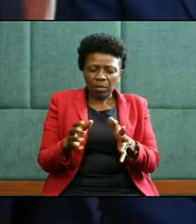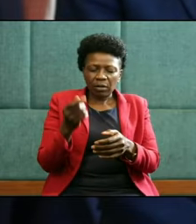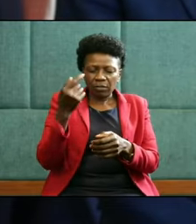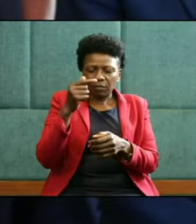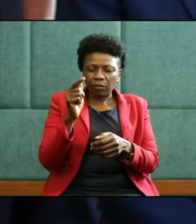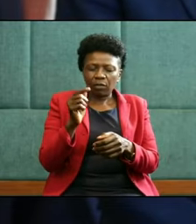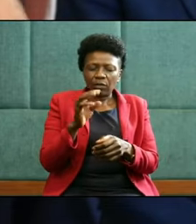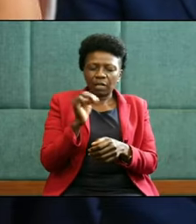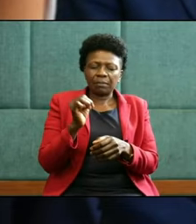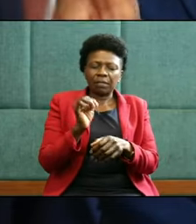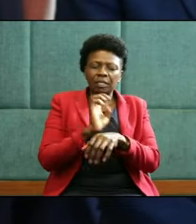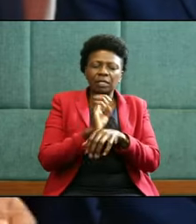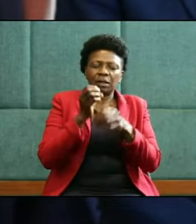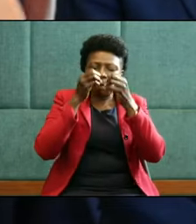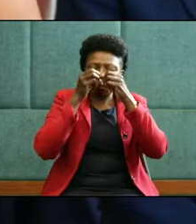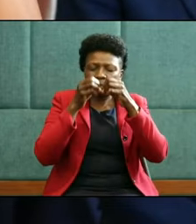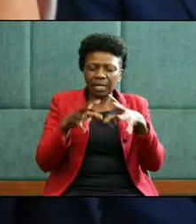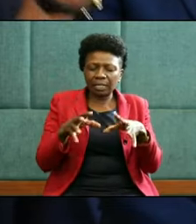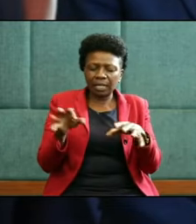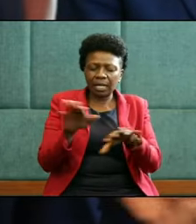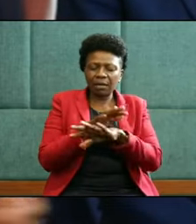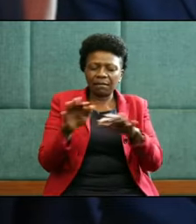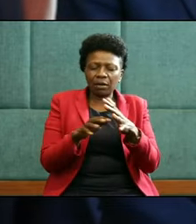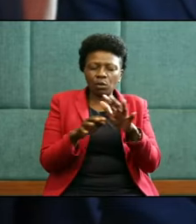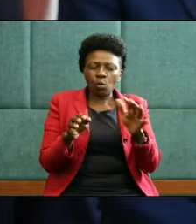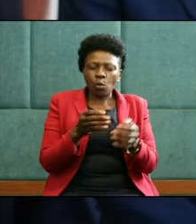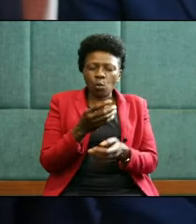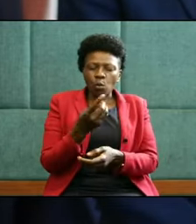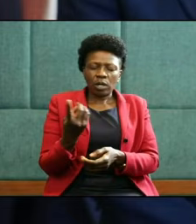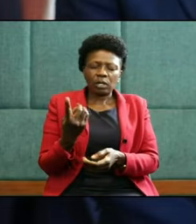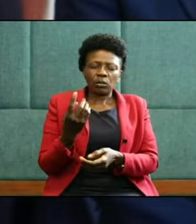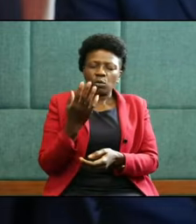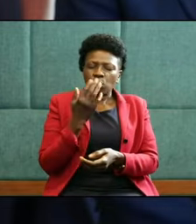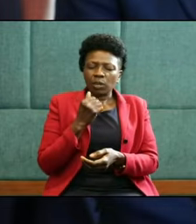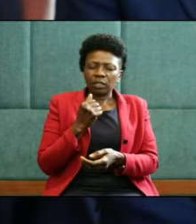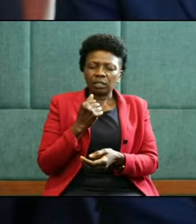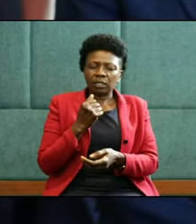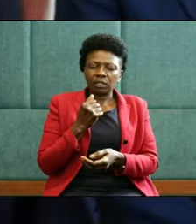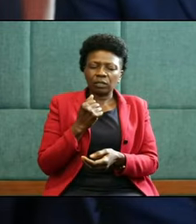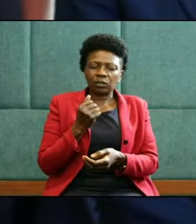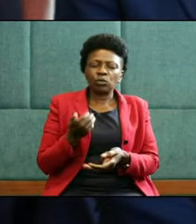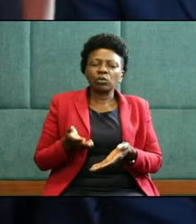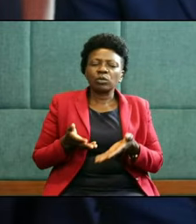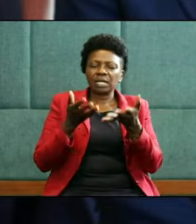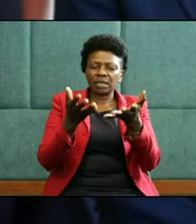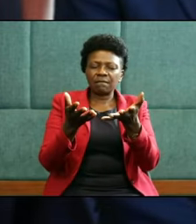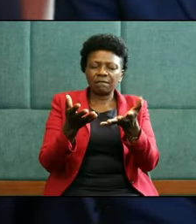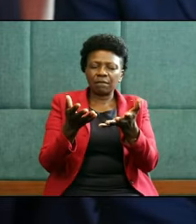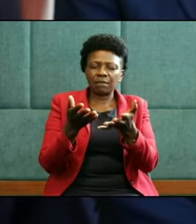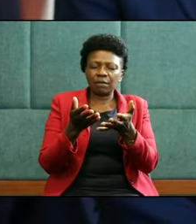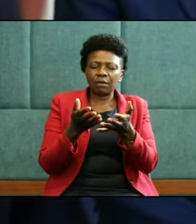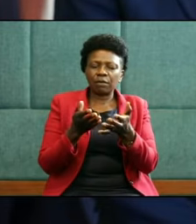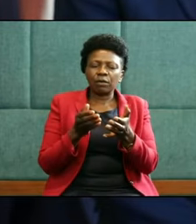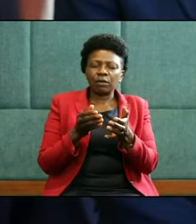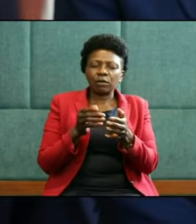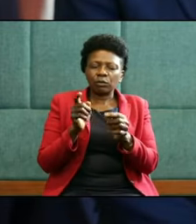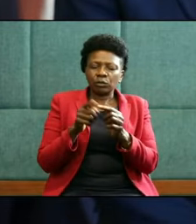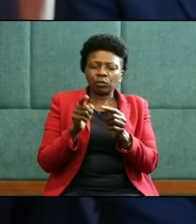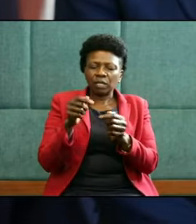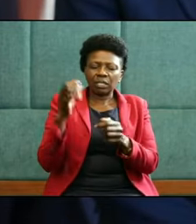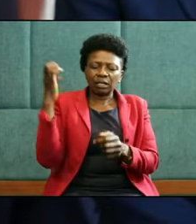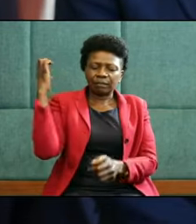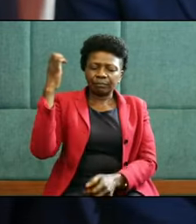effort. Bless everyone who wants to donate some money for this project. By close of today, may we get in excess